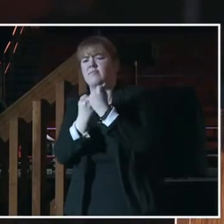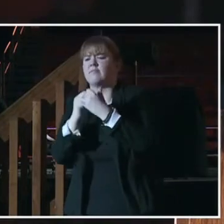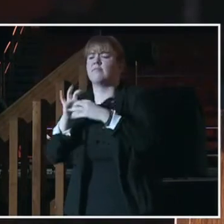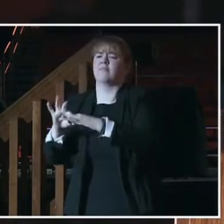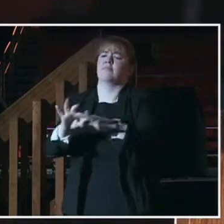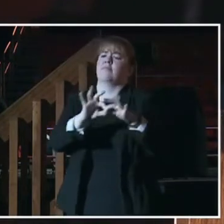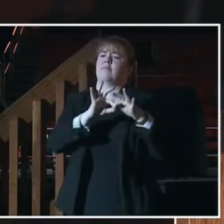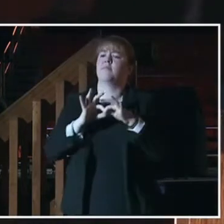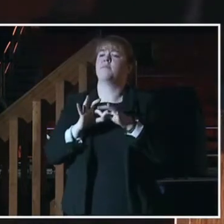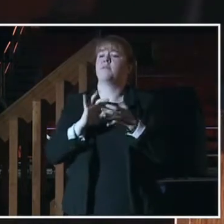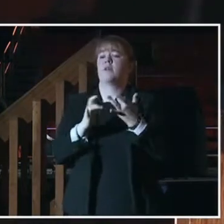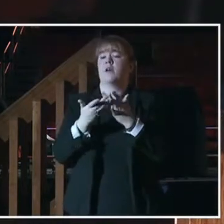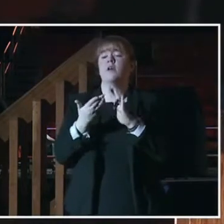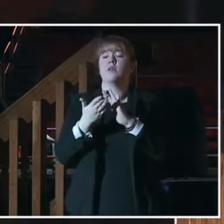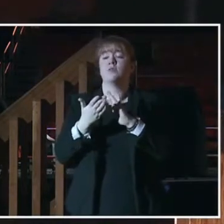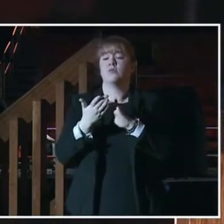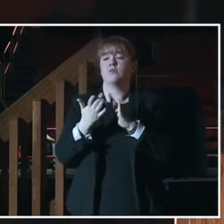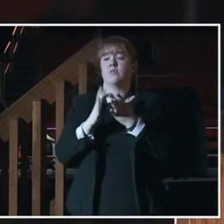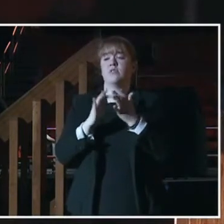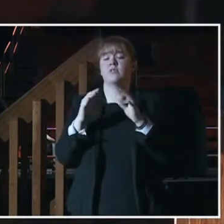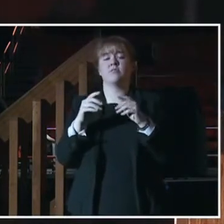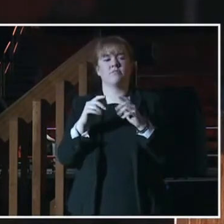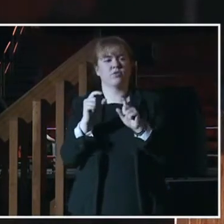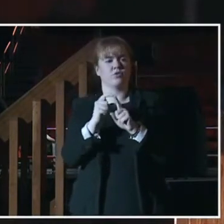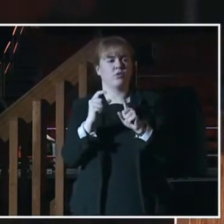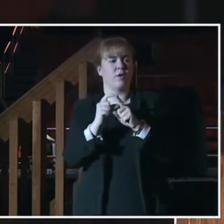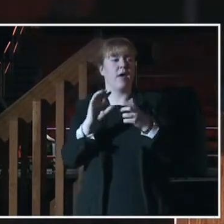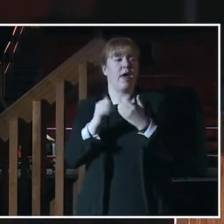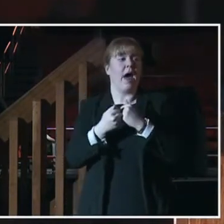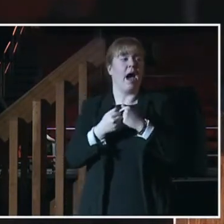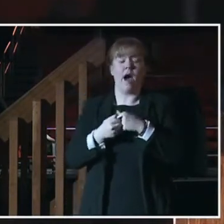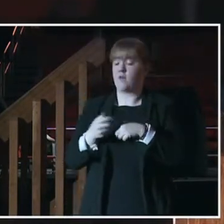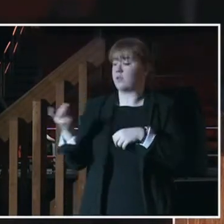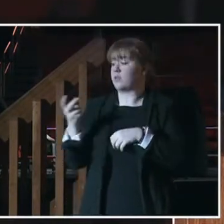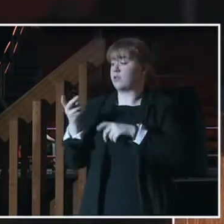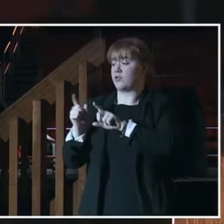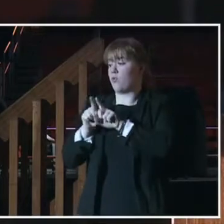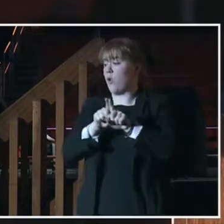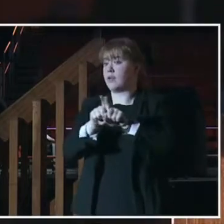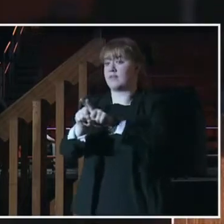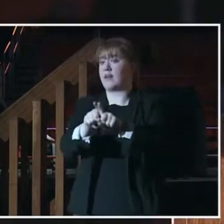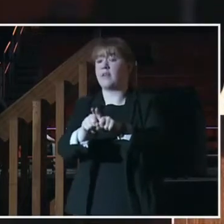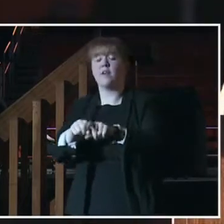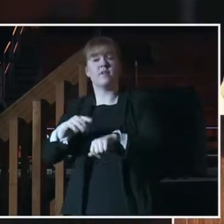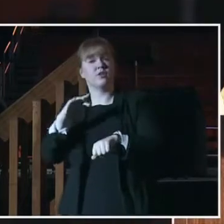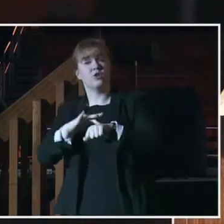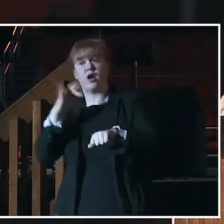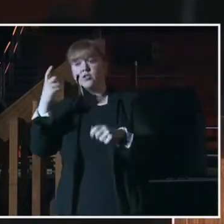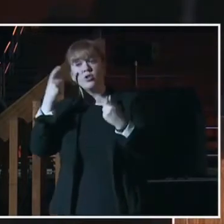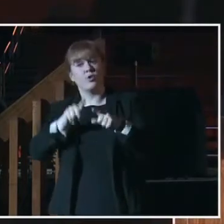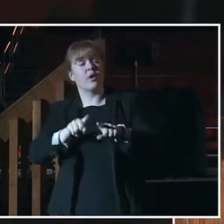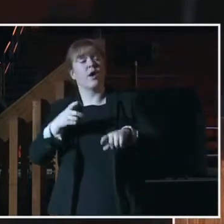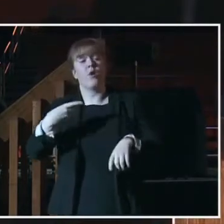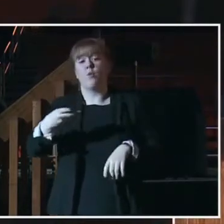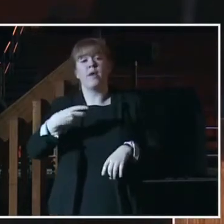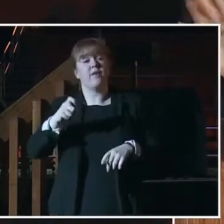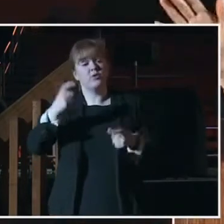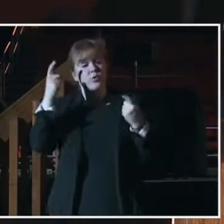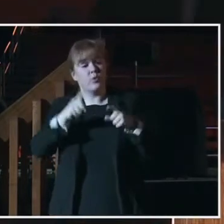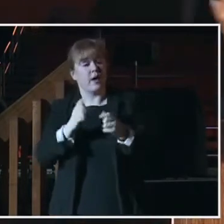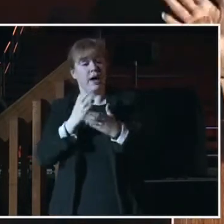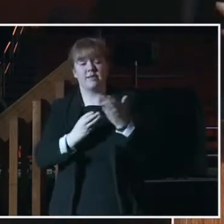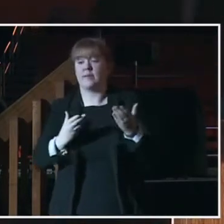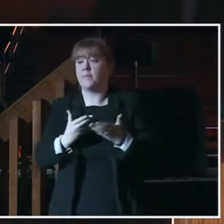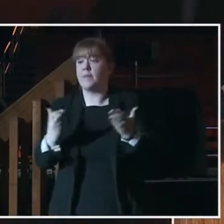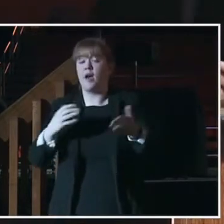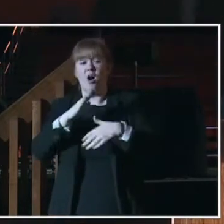There's a scripture that says, how can two walk together lest they touch and agree? Yes. So today we've got to agree on some things. All of the